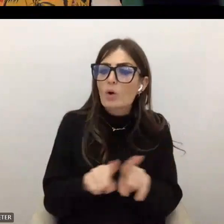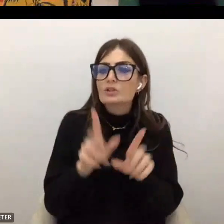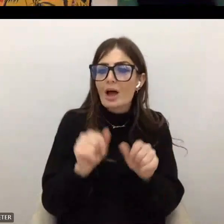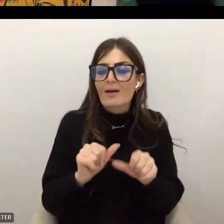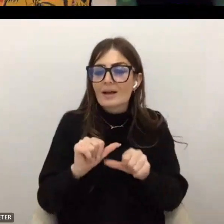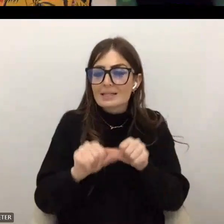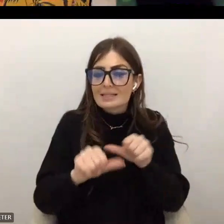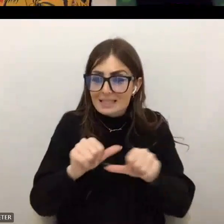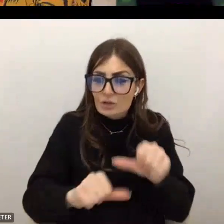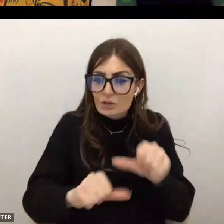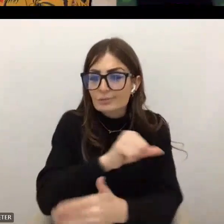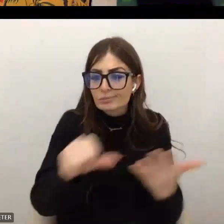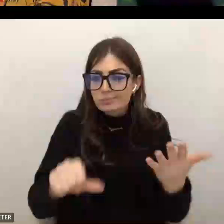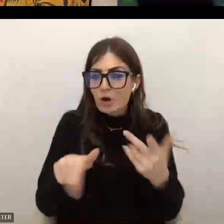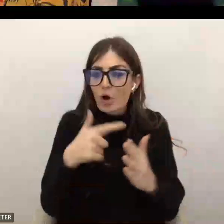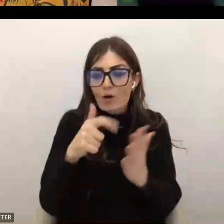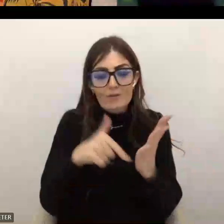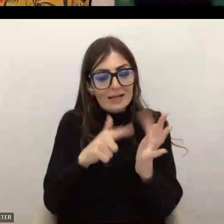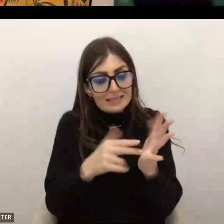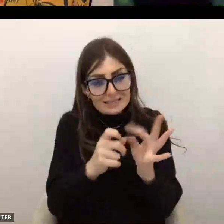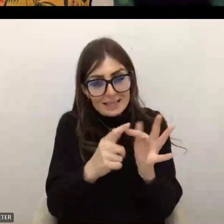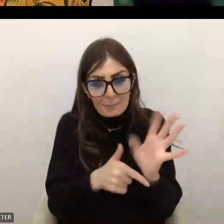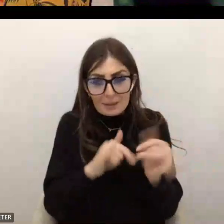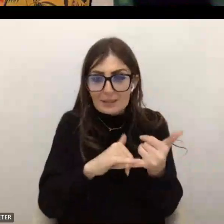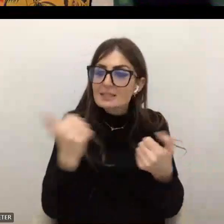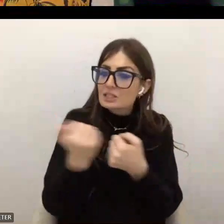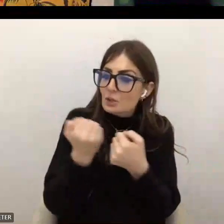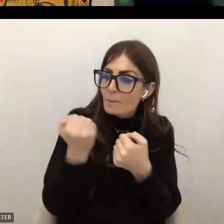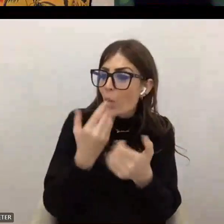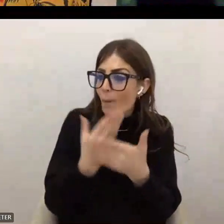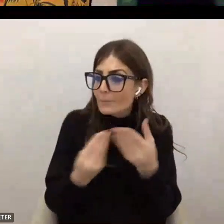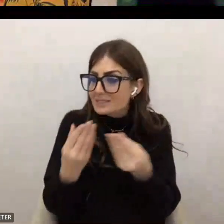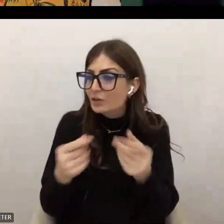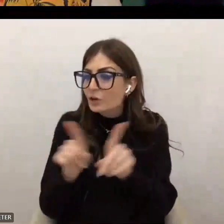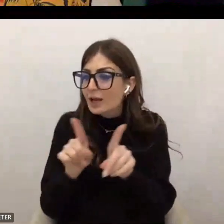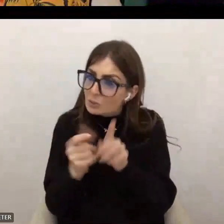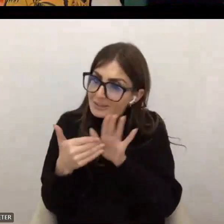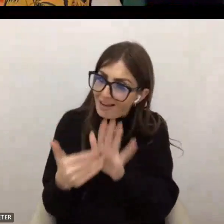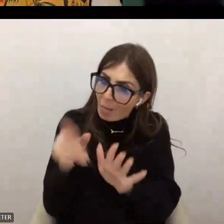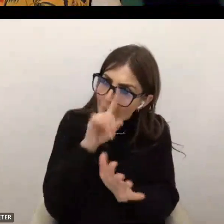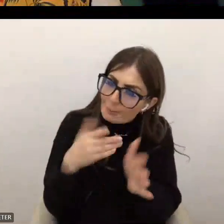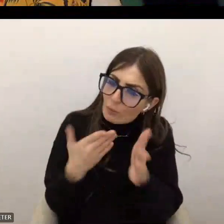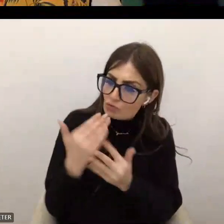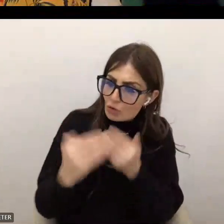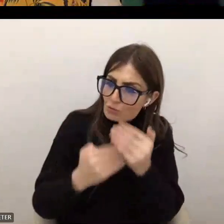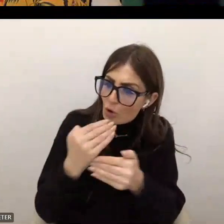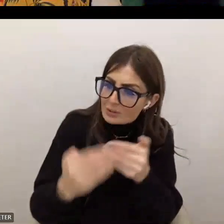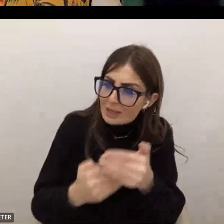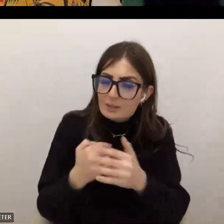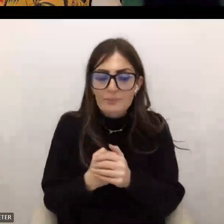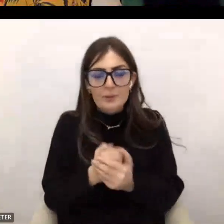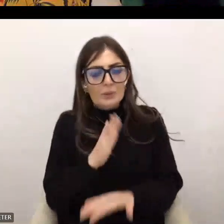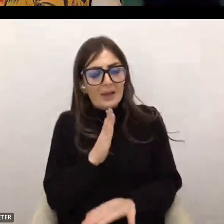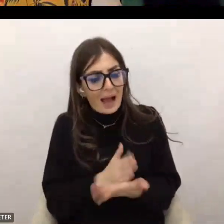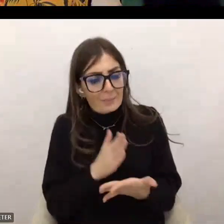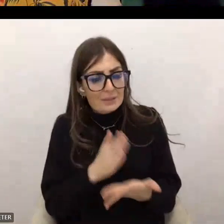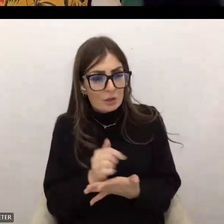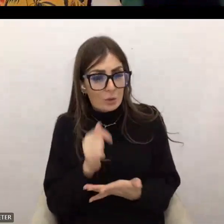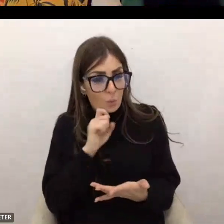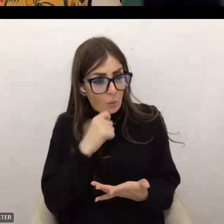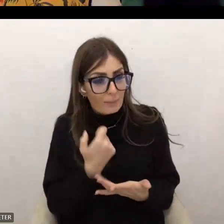of templates and support materials to help people through this process. We absolutely will be